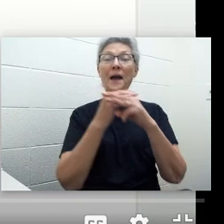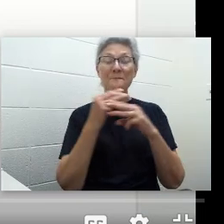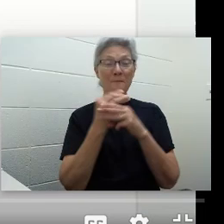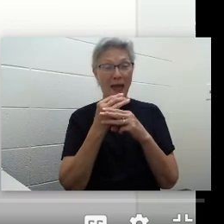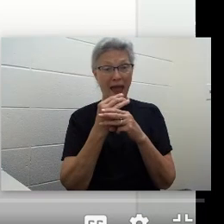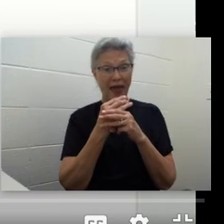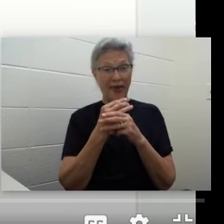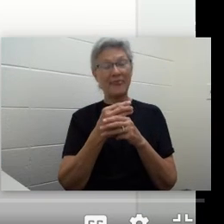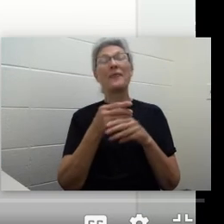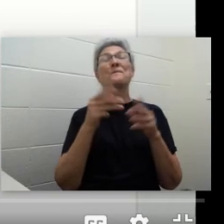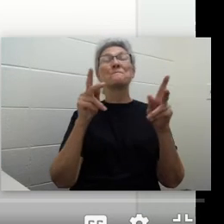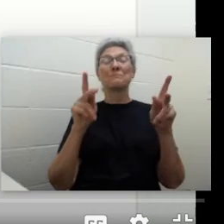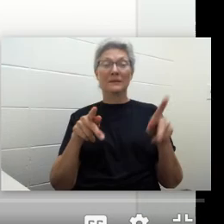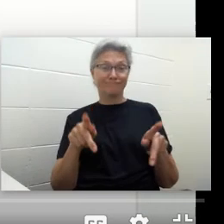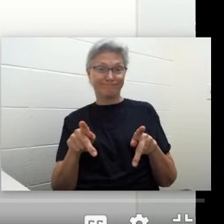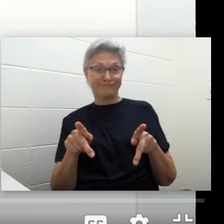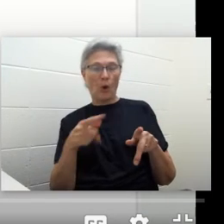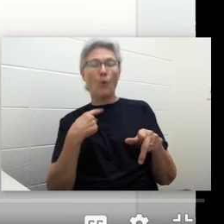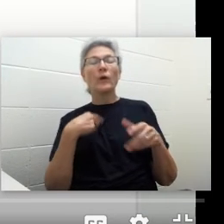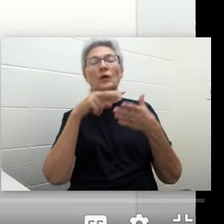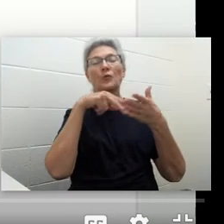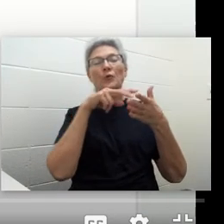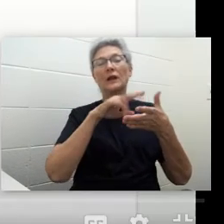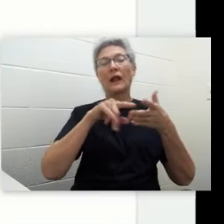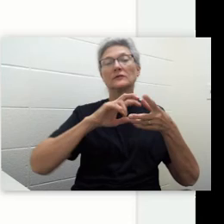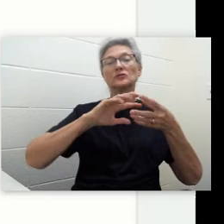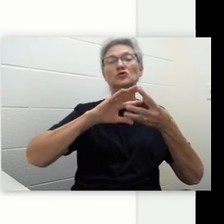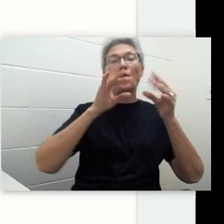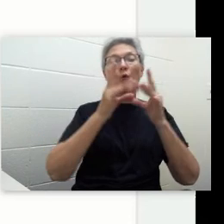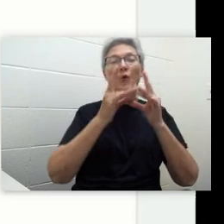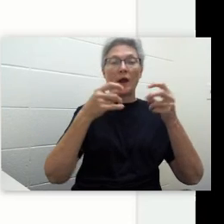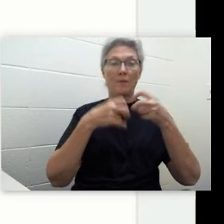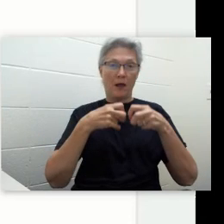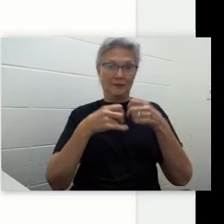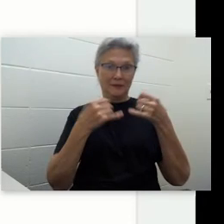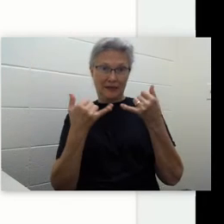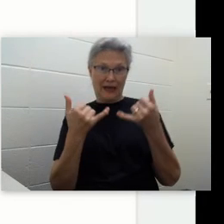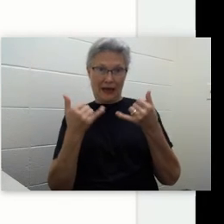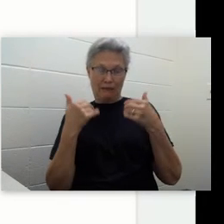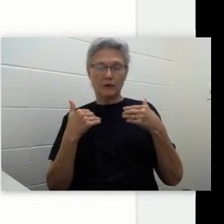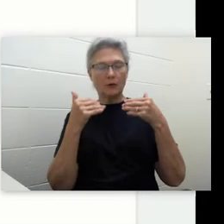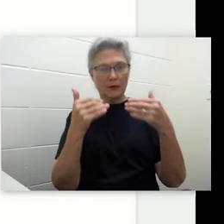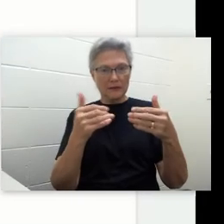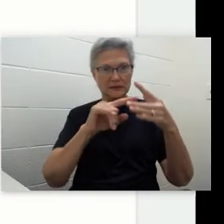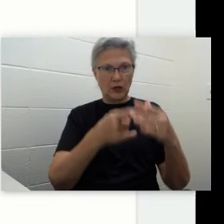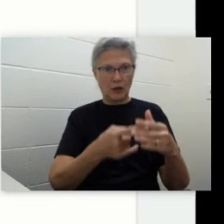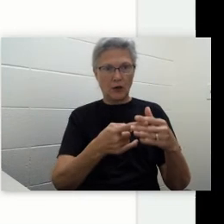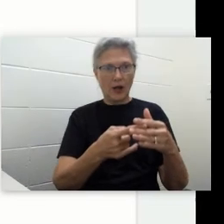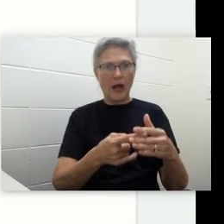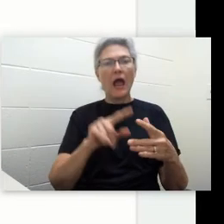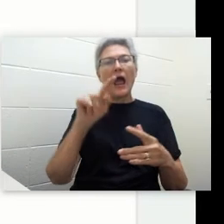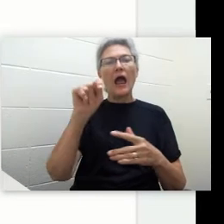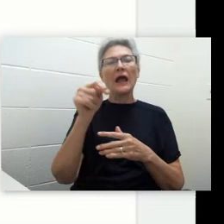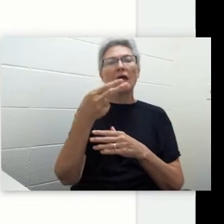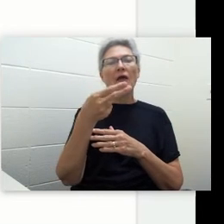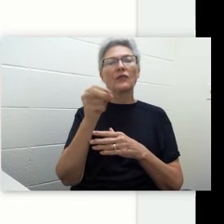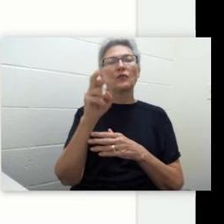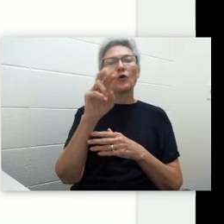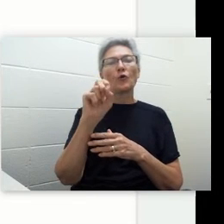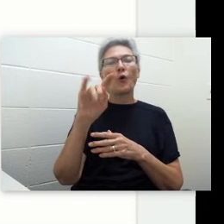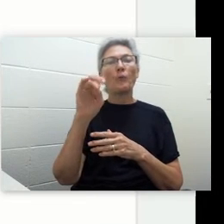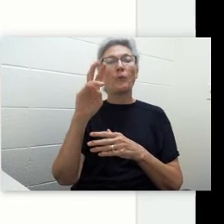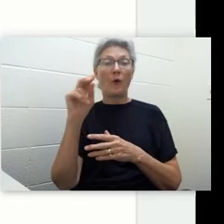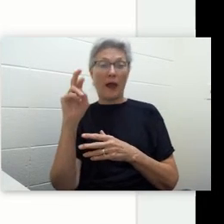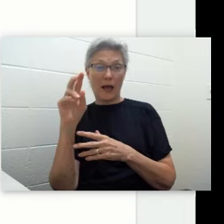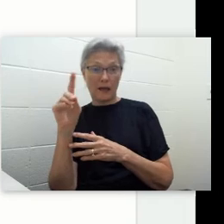mathematicians, today we're going to read through another word problem, and so I'm just going to go ahead and get started. It says a thoroughbred racehorse can